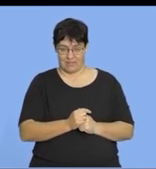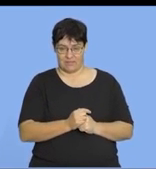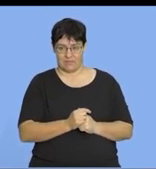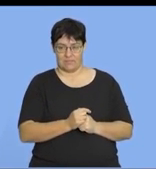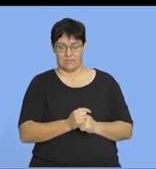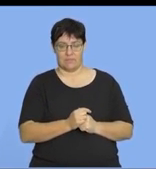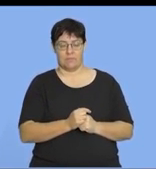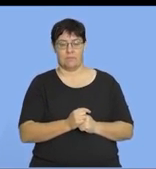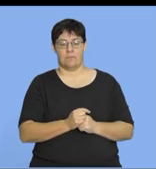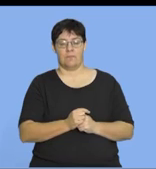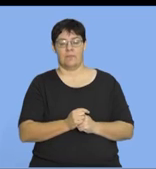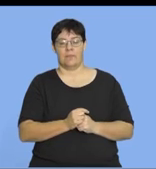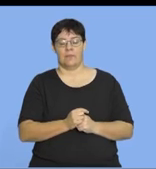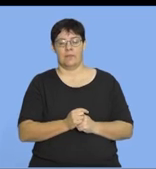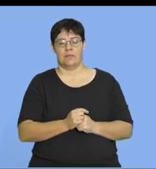has